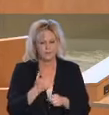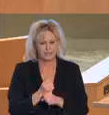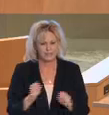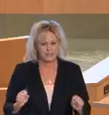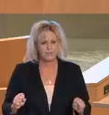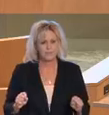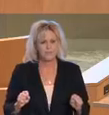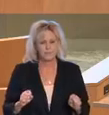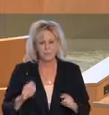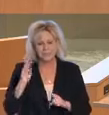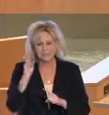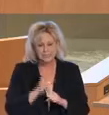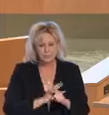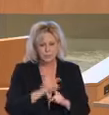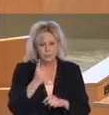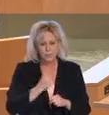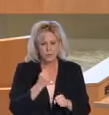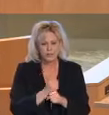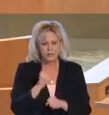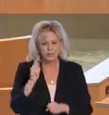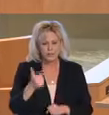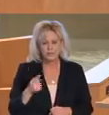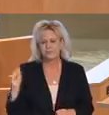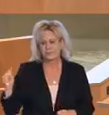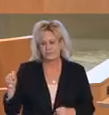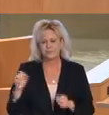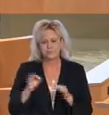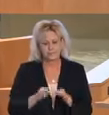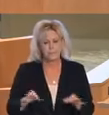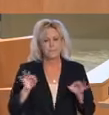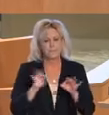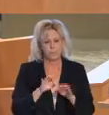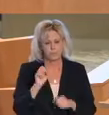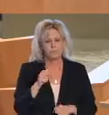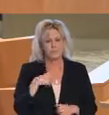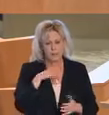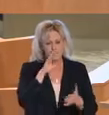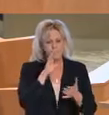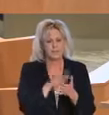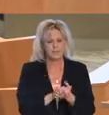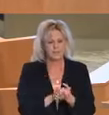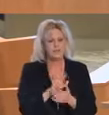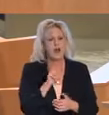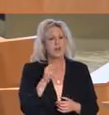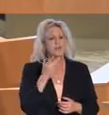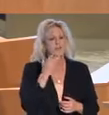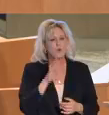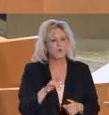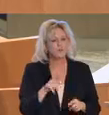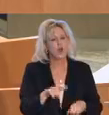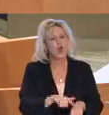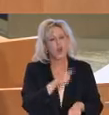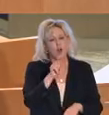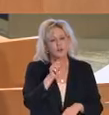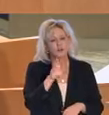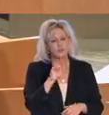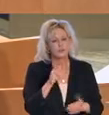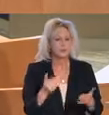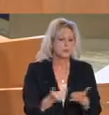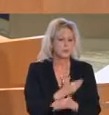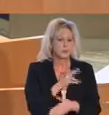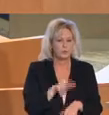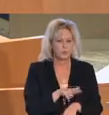even 6 months, a year out from here. I think that's very important, so thank you for that. I do believe, unfortunately, this is a long-term. This is our new norm